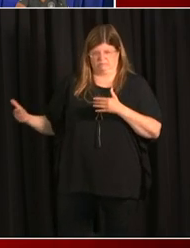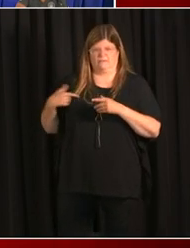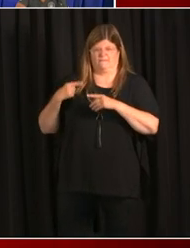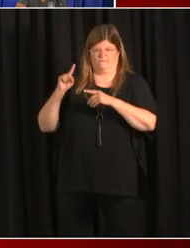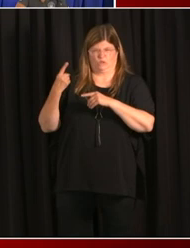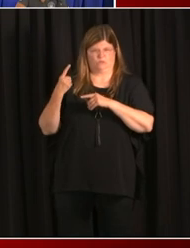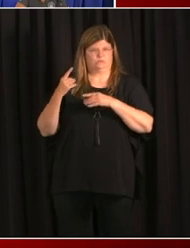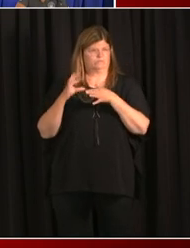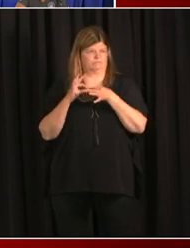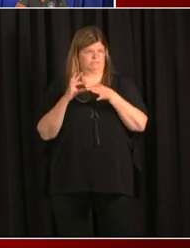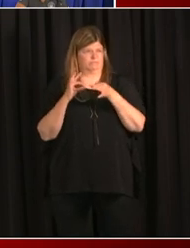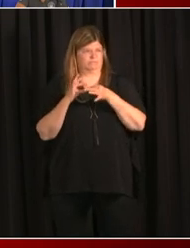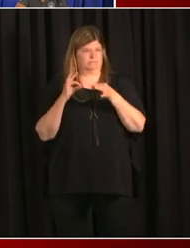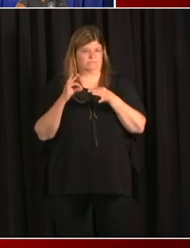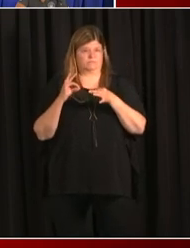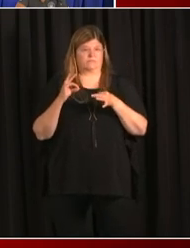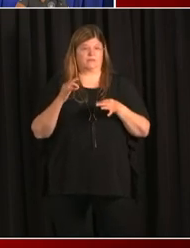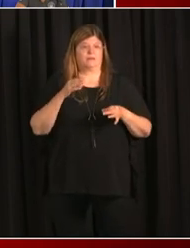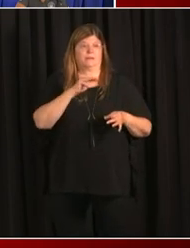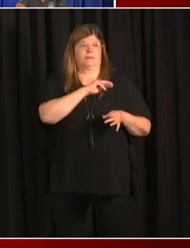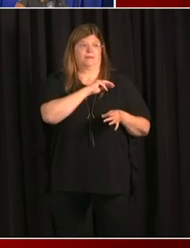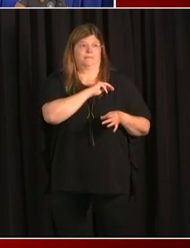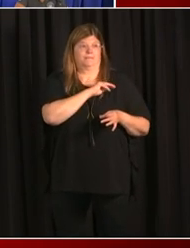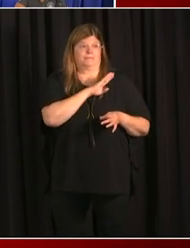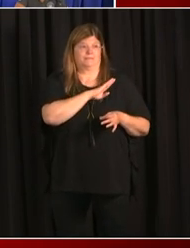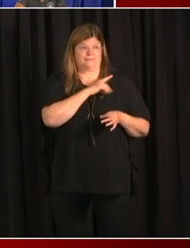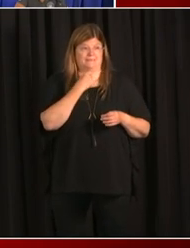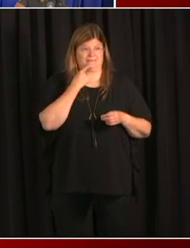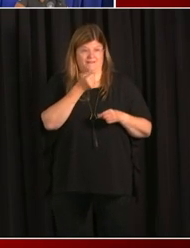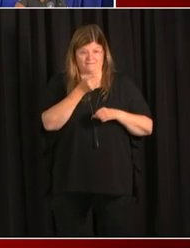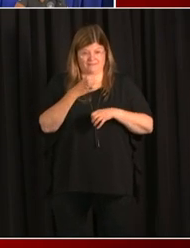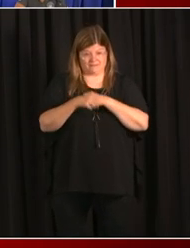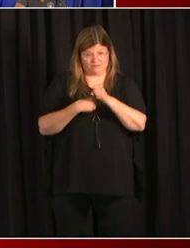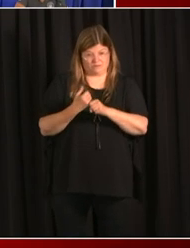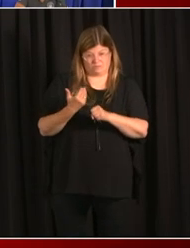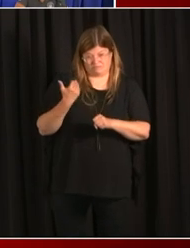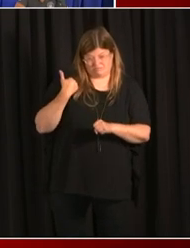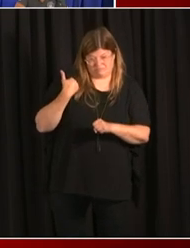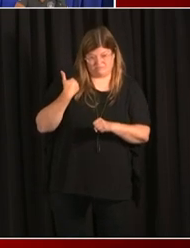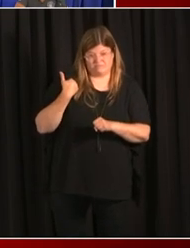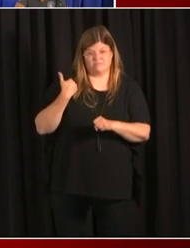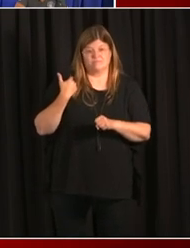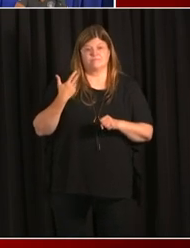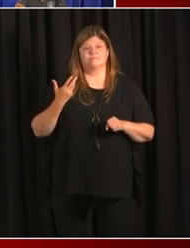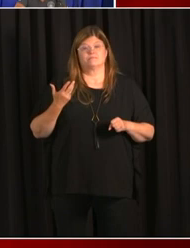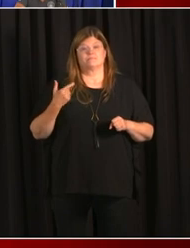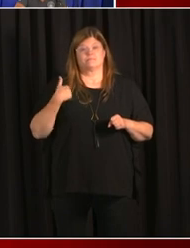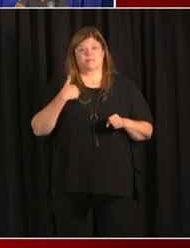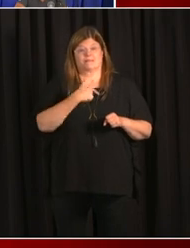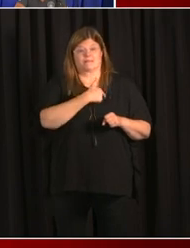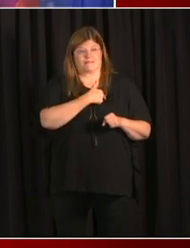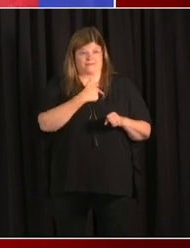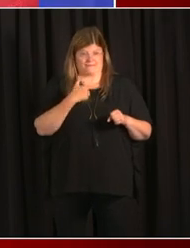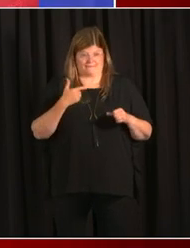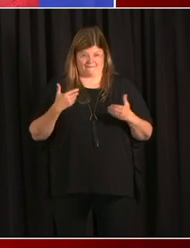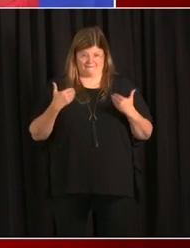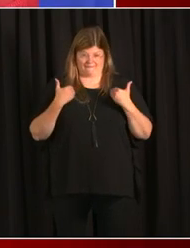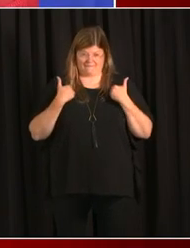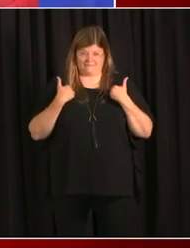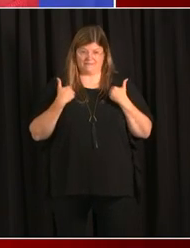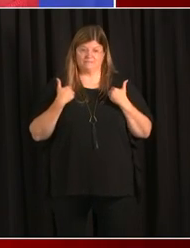Mitchell, mention that a couple of years ago, maybe 3 years ago now, we